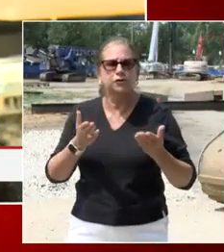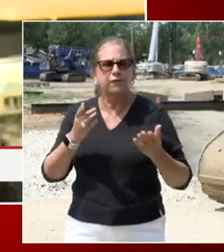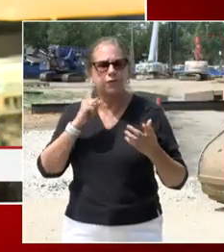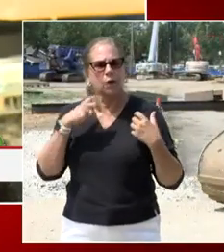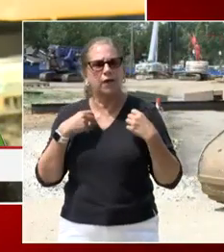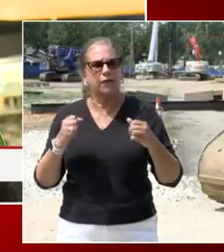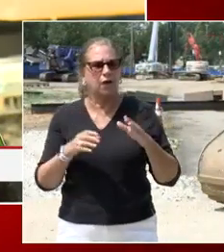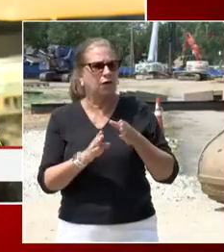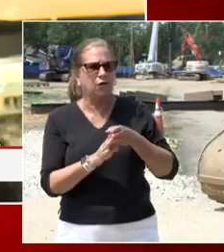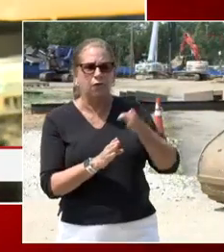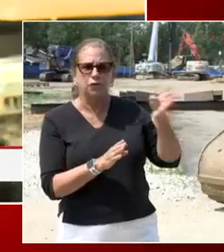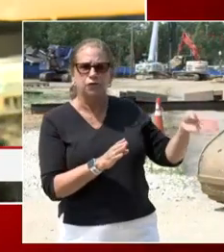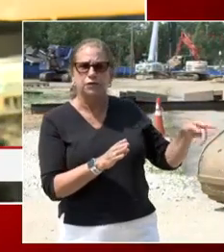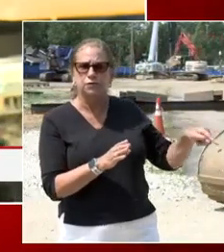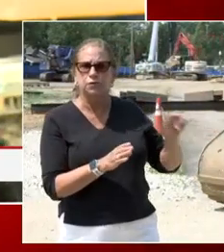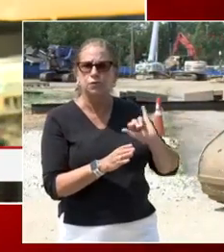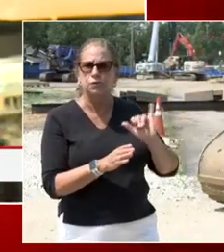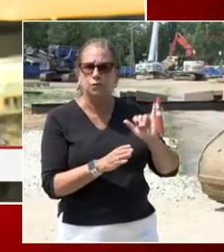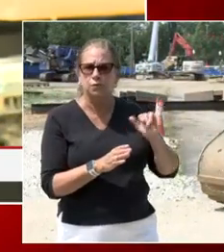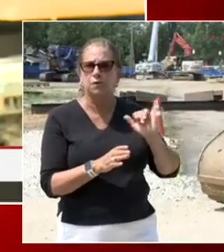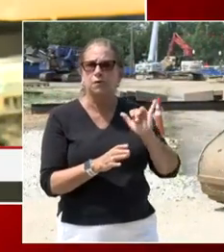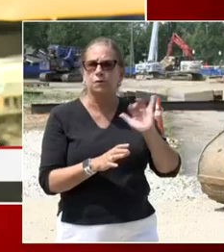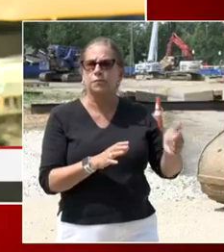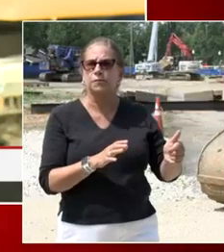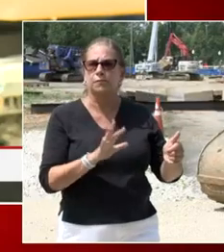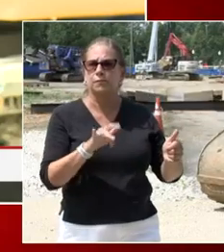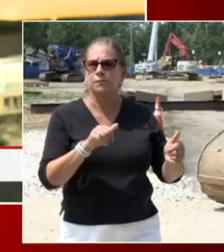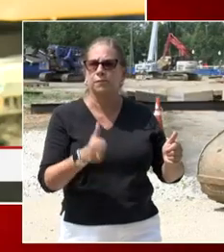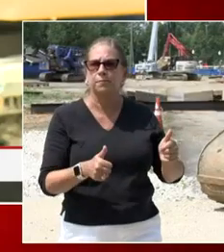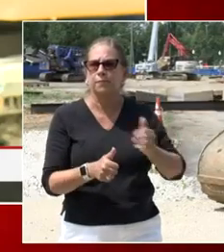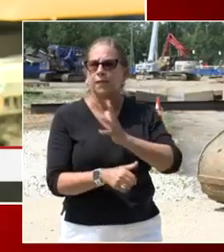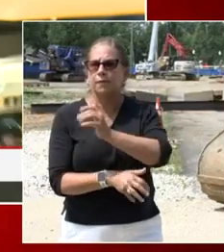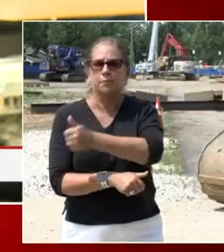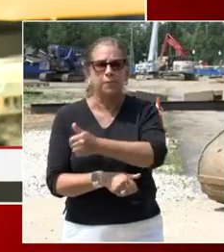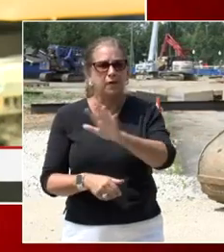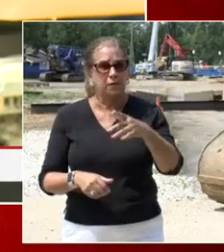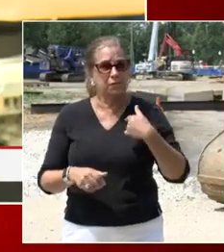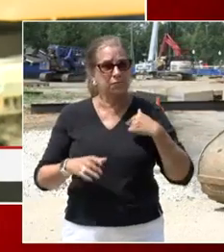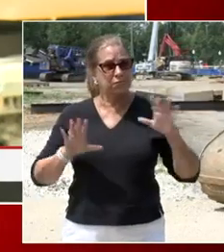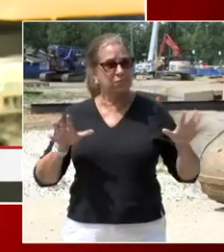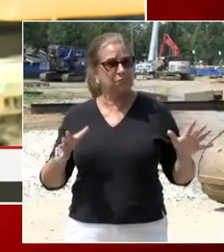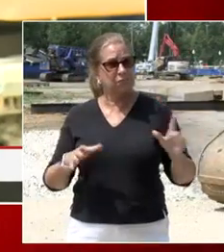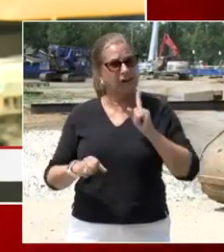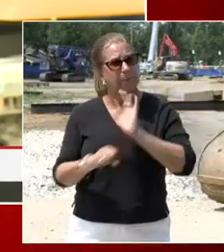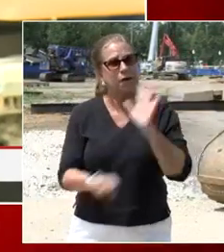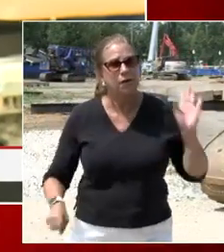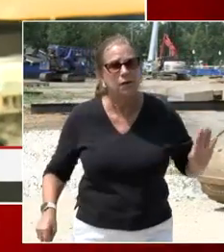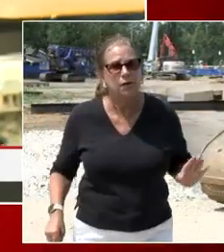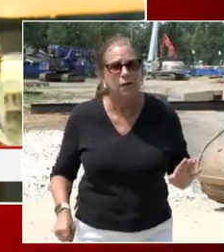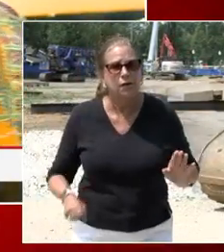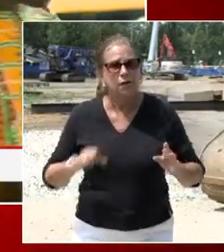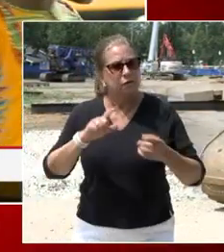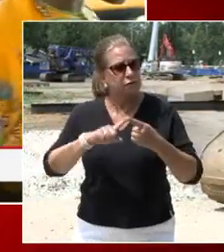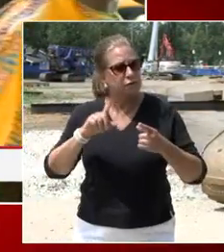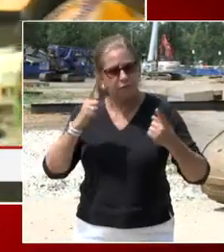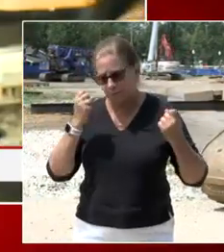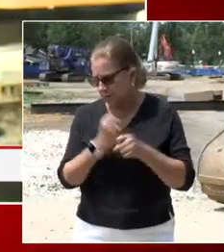coming, and I look forward to the work that's going to be done here on St. Louis East Campus. Thank you. God bless.